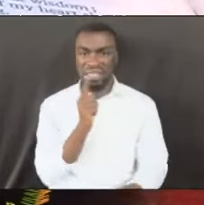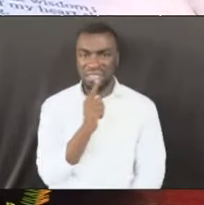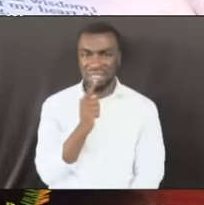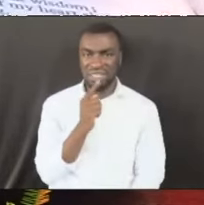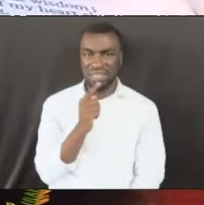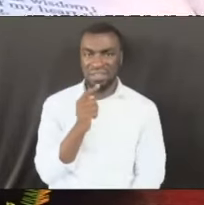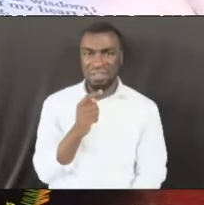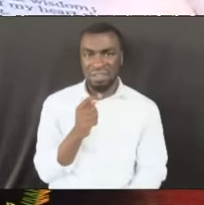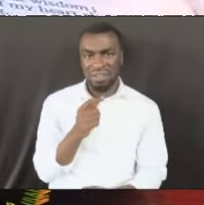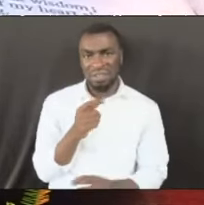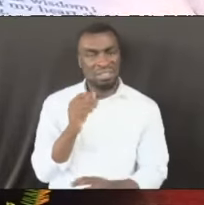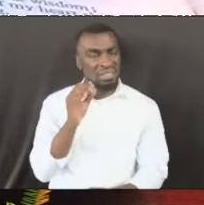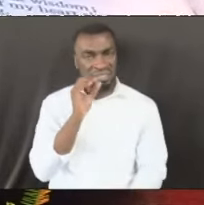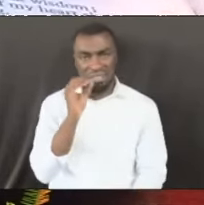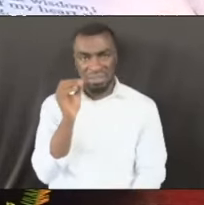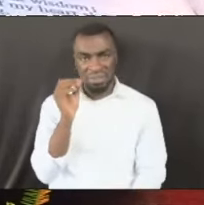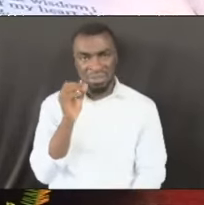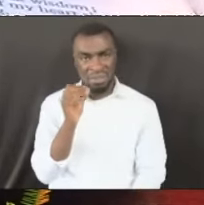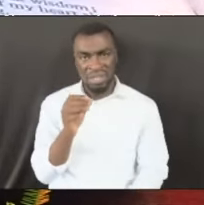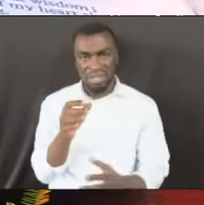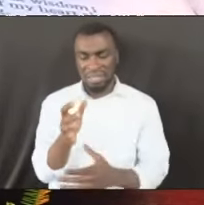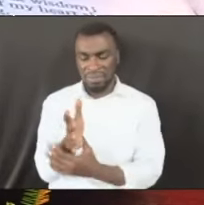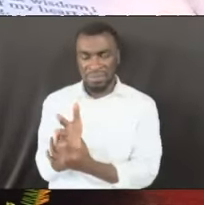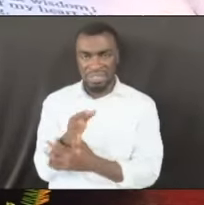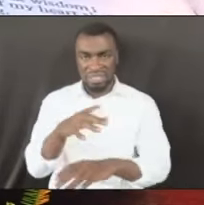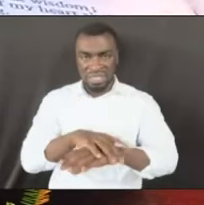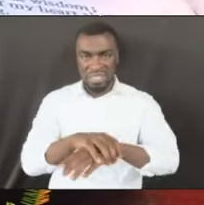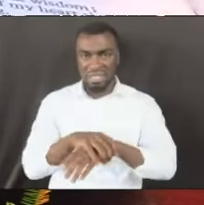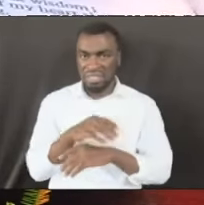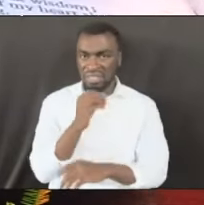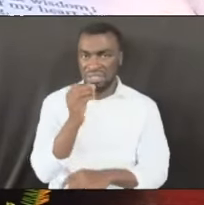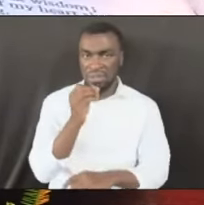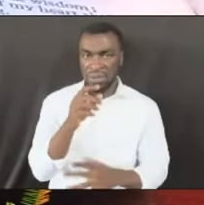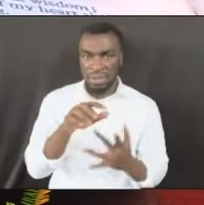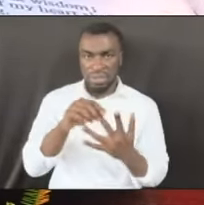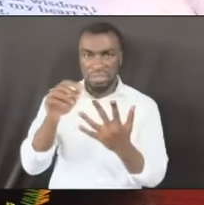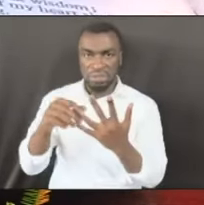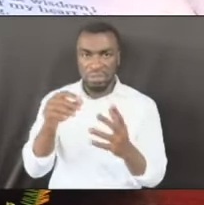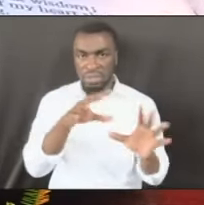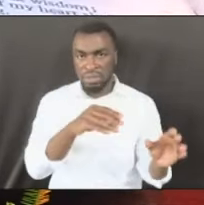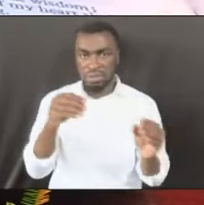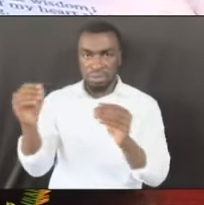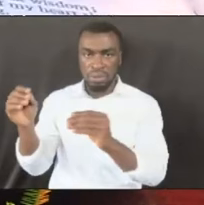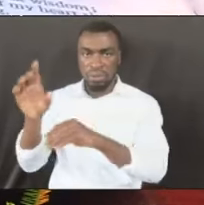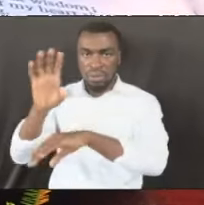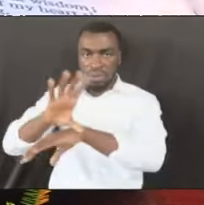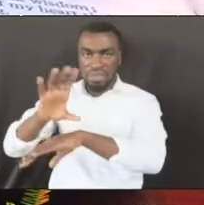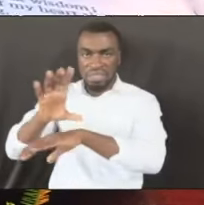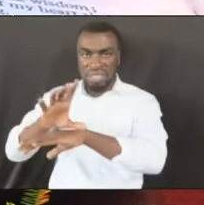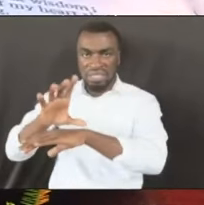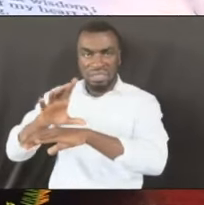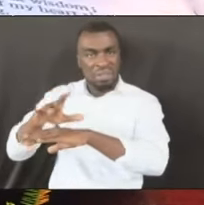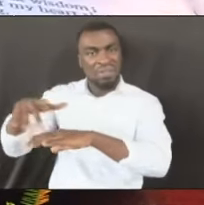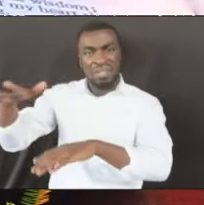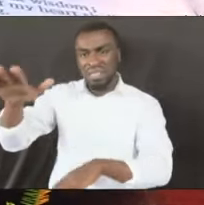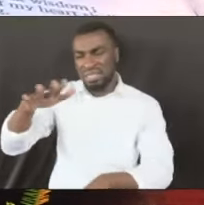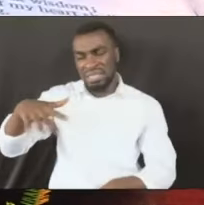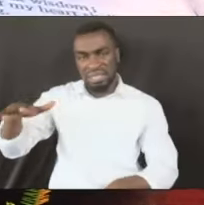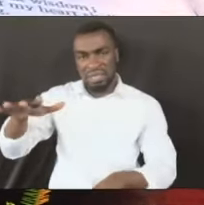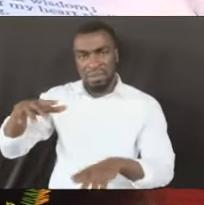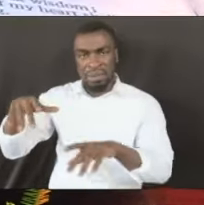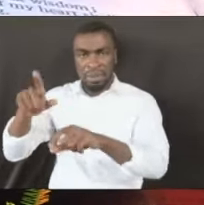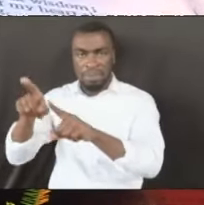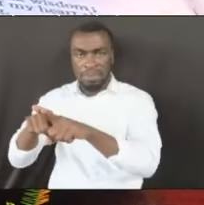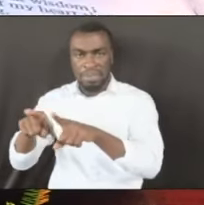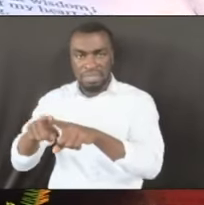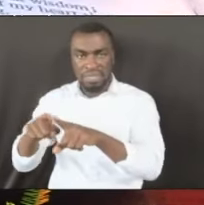fish. They will choose to go among the churches over and over the same ground. They report a